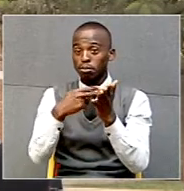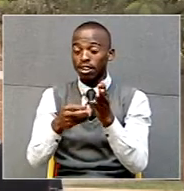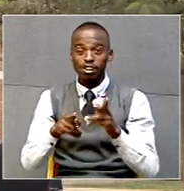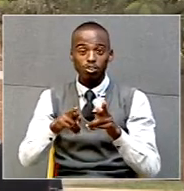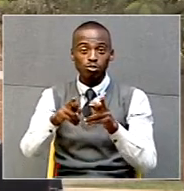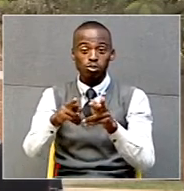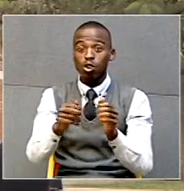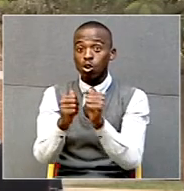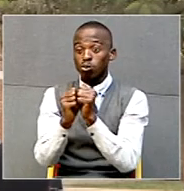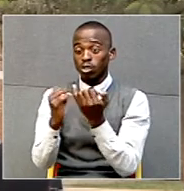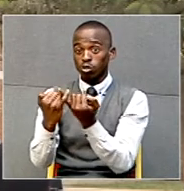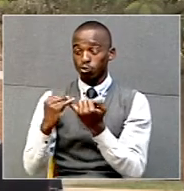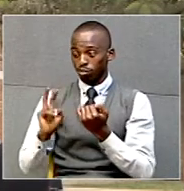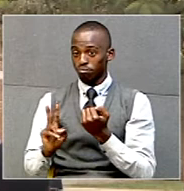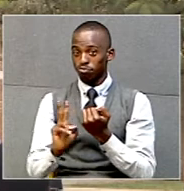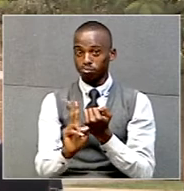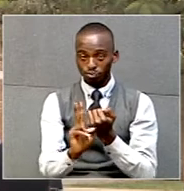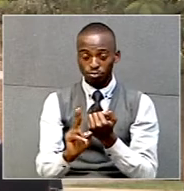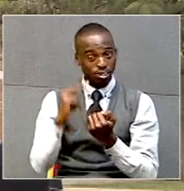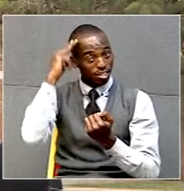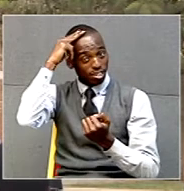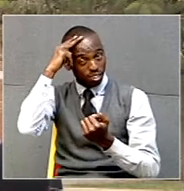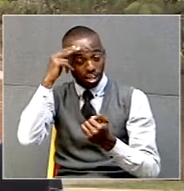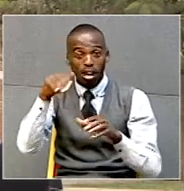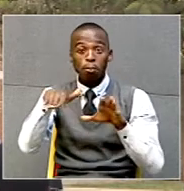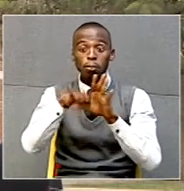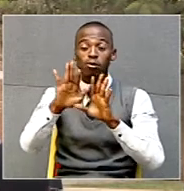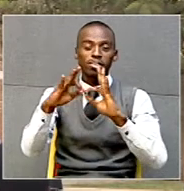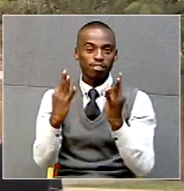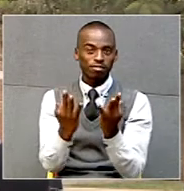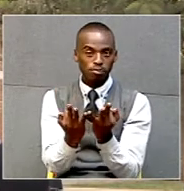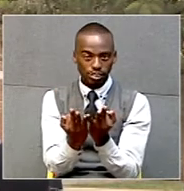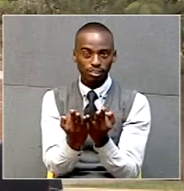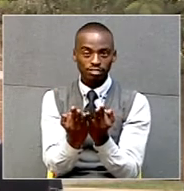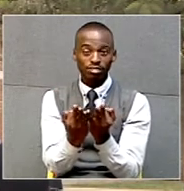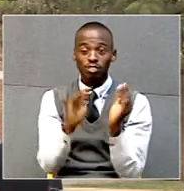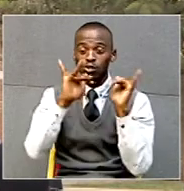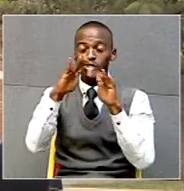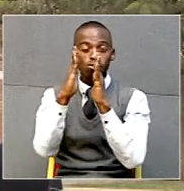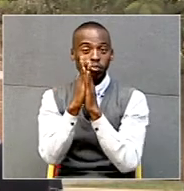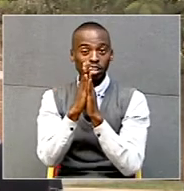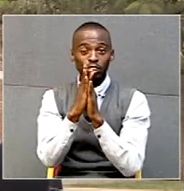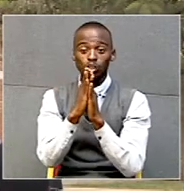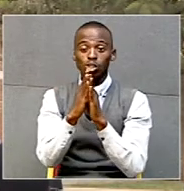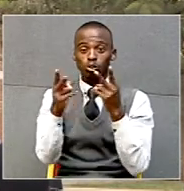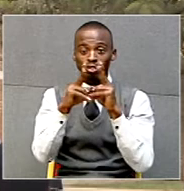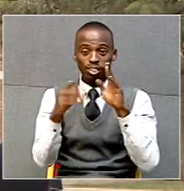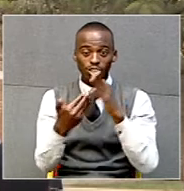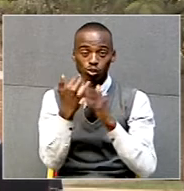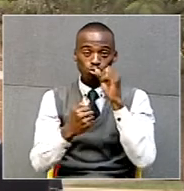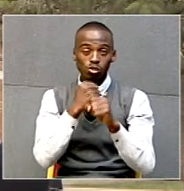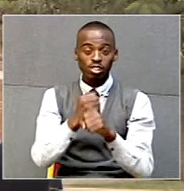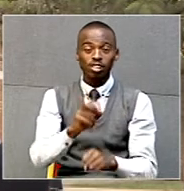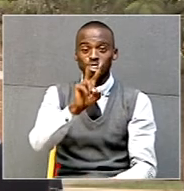he, together with his wife, Mrs. Janet Museveni, and members of their family, attended prayers to mark the beginning of the